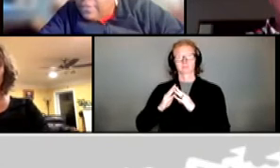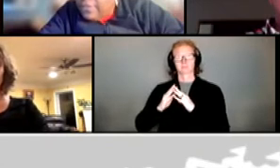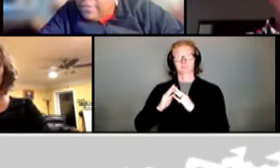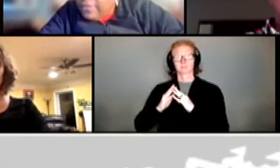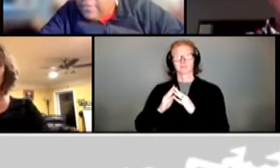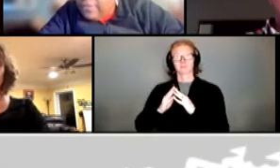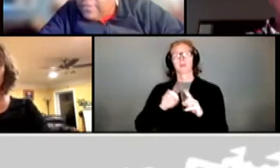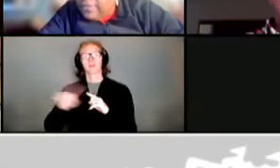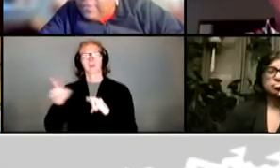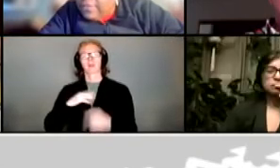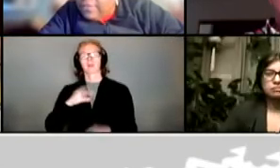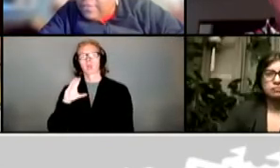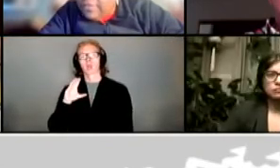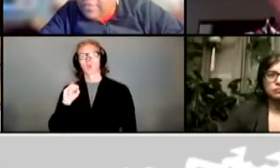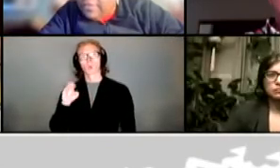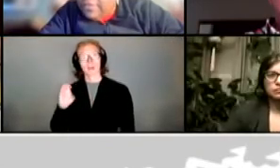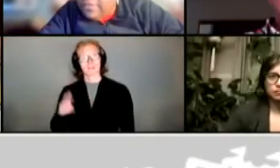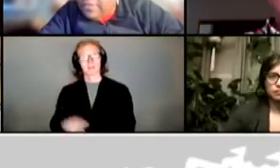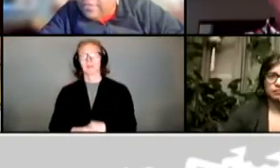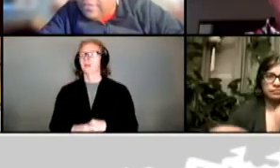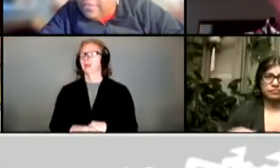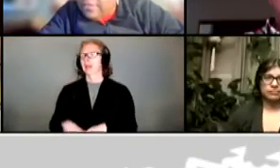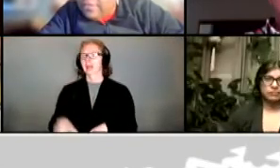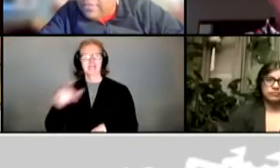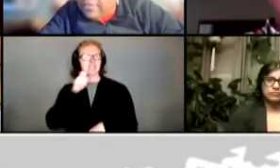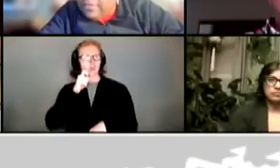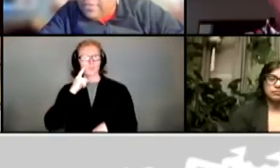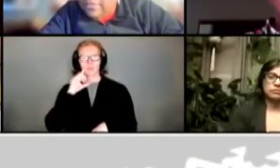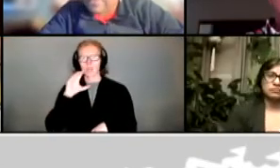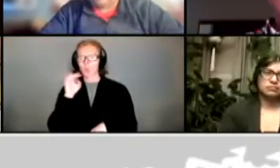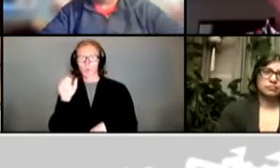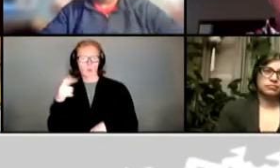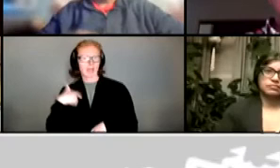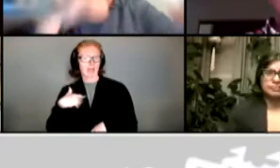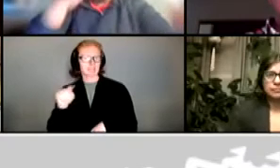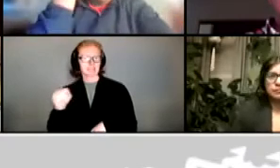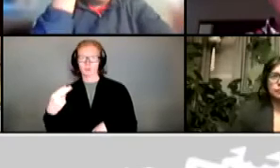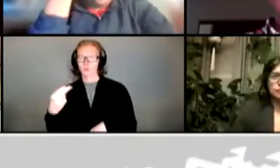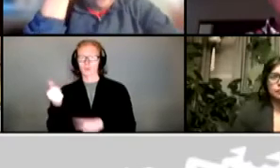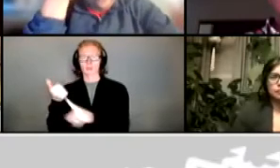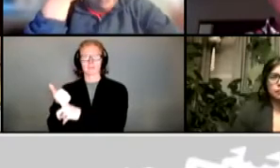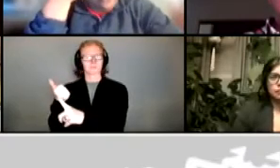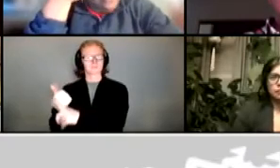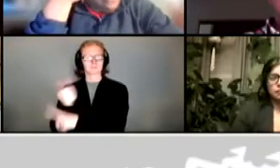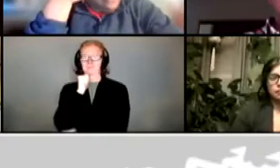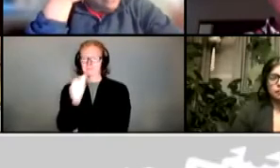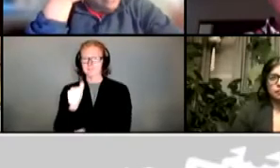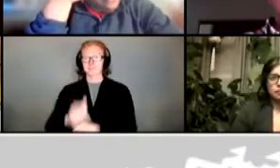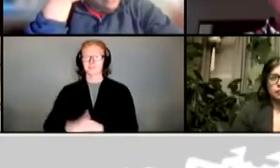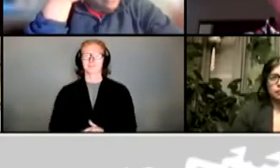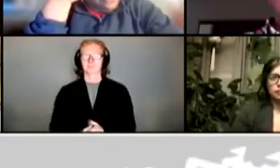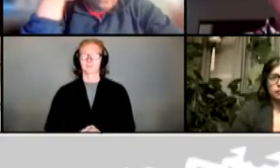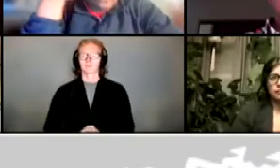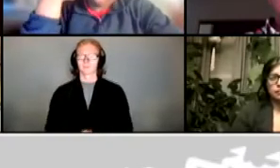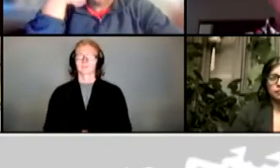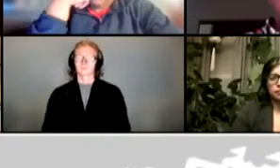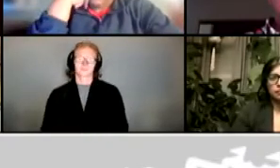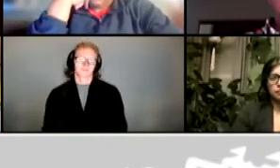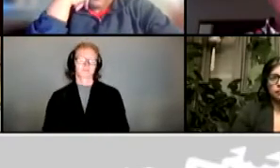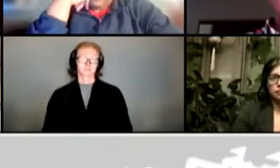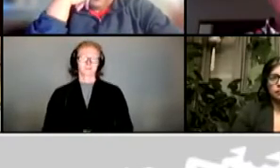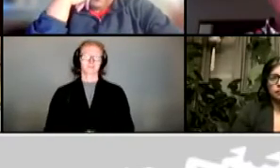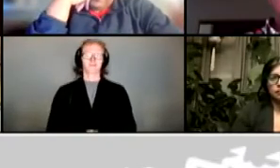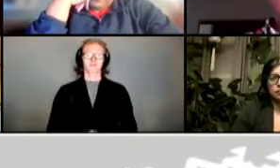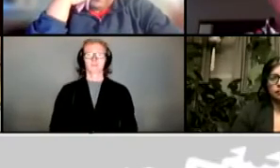the COAB, I don't think they've hosted one of these kinds of town halls individually. And with that said, just